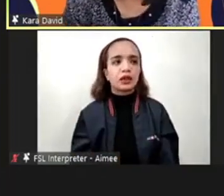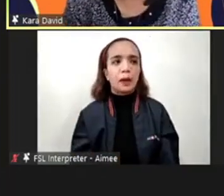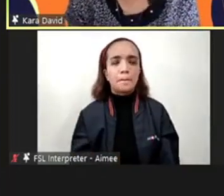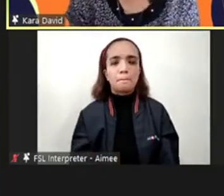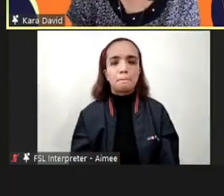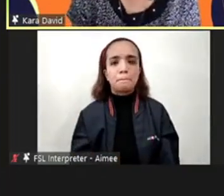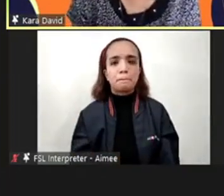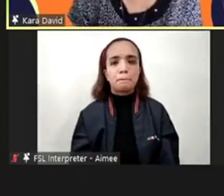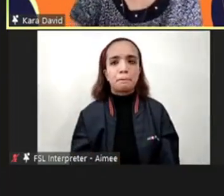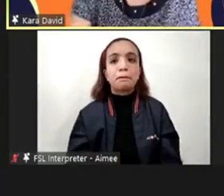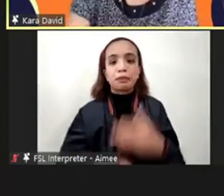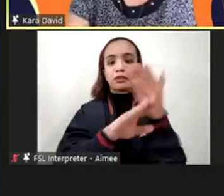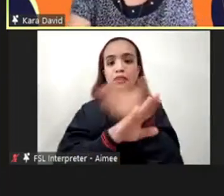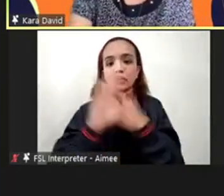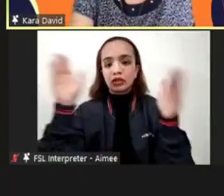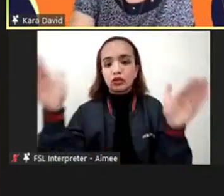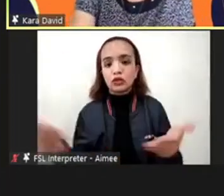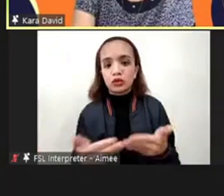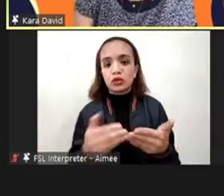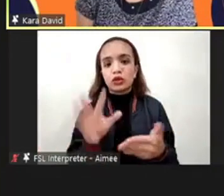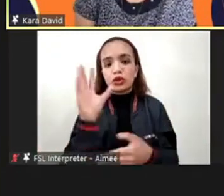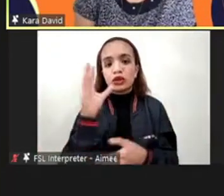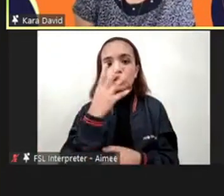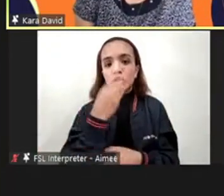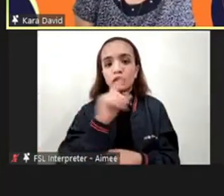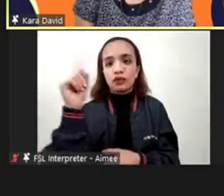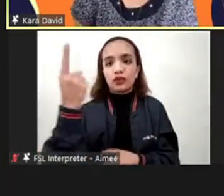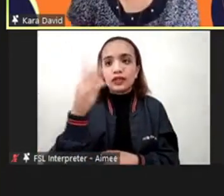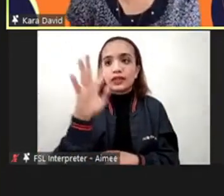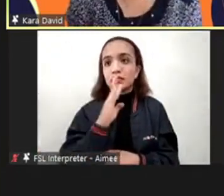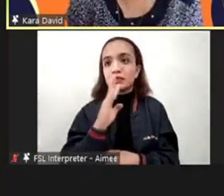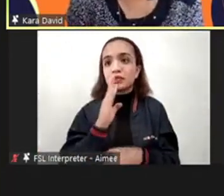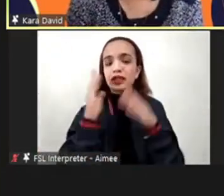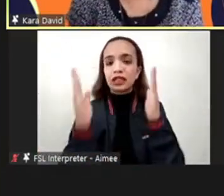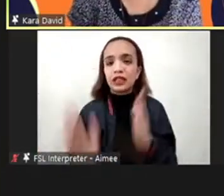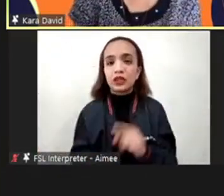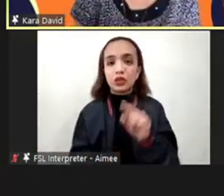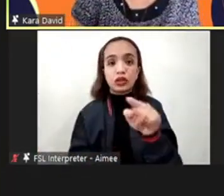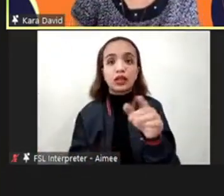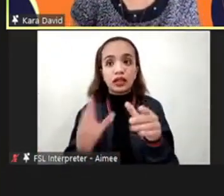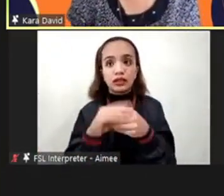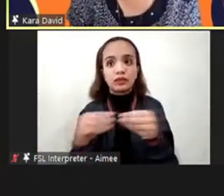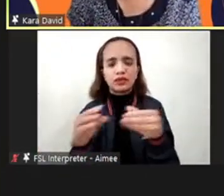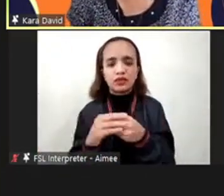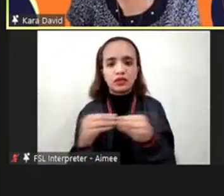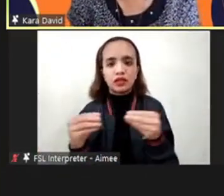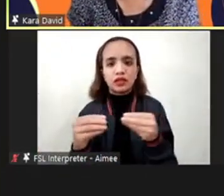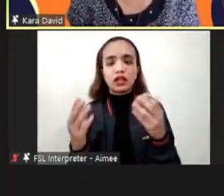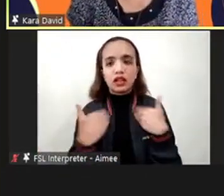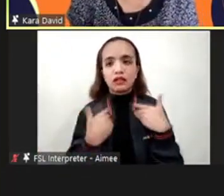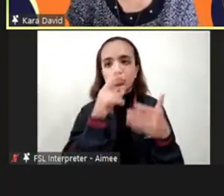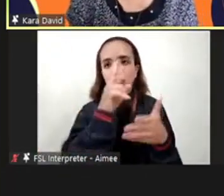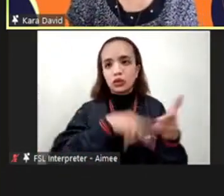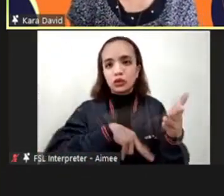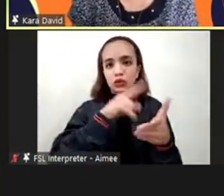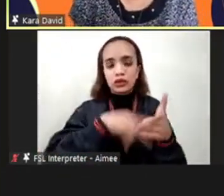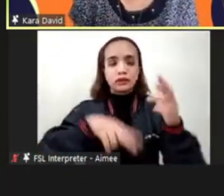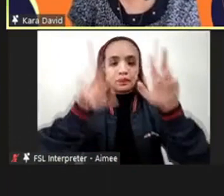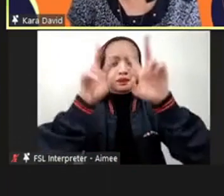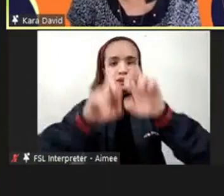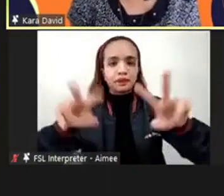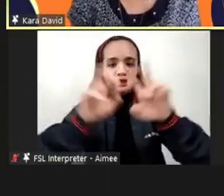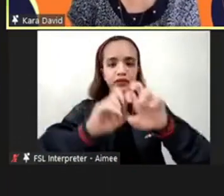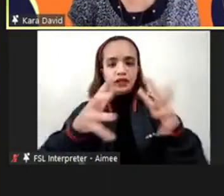ko i-introduce yung ating unang speaker, alam niyo po, kwento lang ha, may nabasa akong isang study sa Amerika.